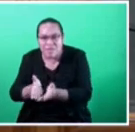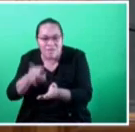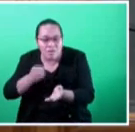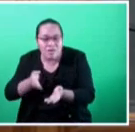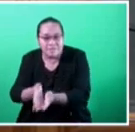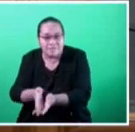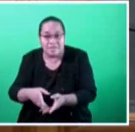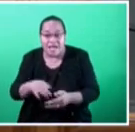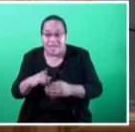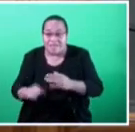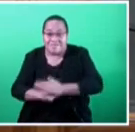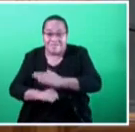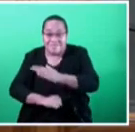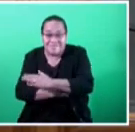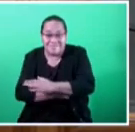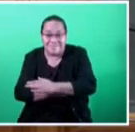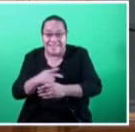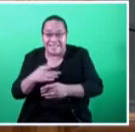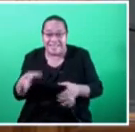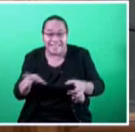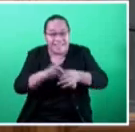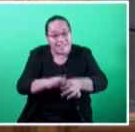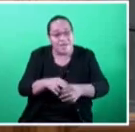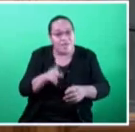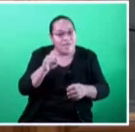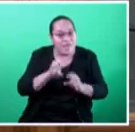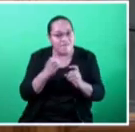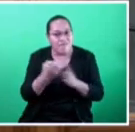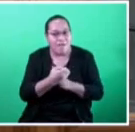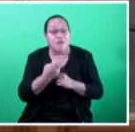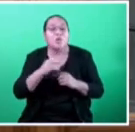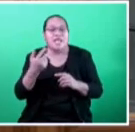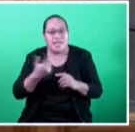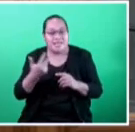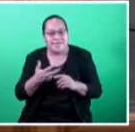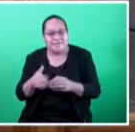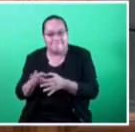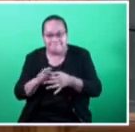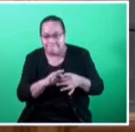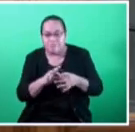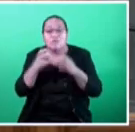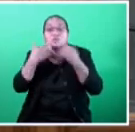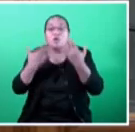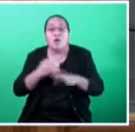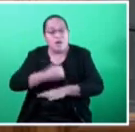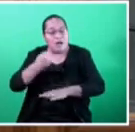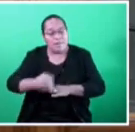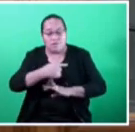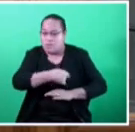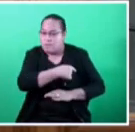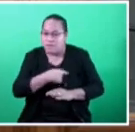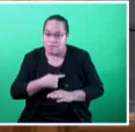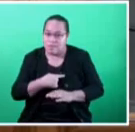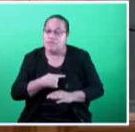further consolidated into Ministry of Waterways and Environment in 2018. Honourable Speaker, this demonstrates the government's commitment to